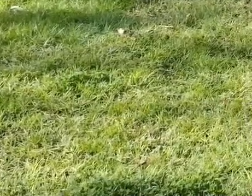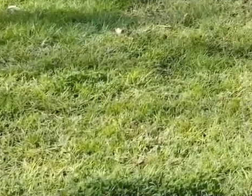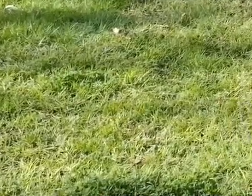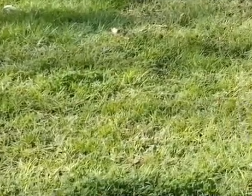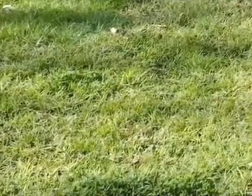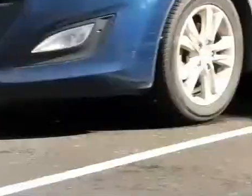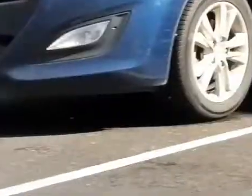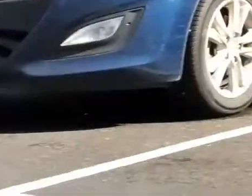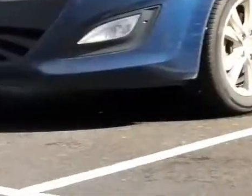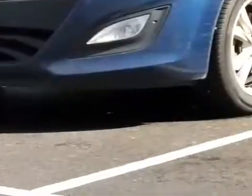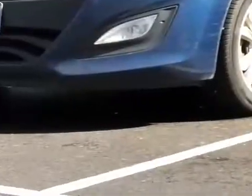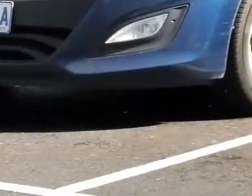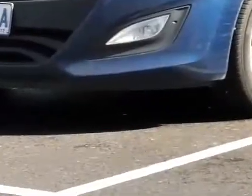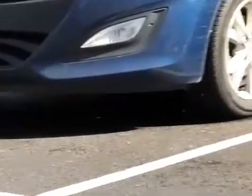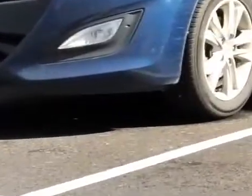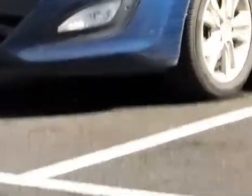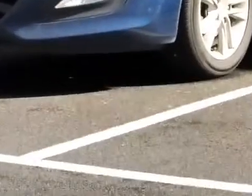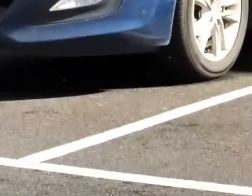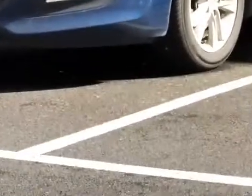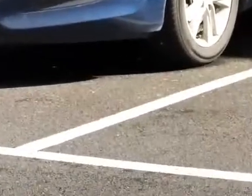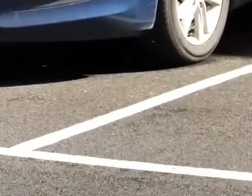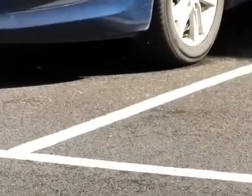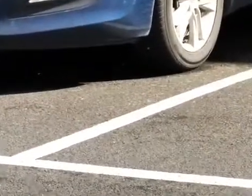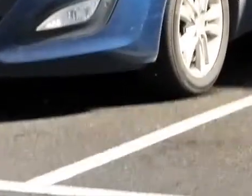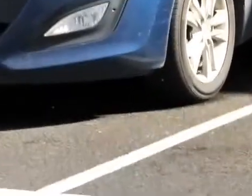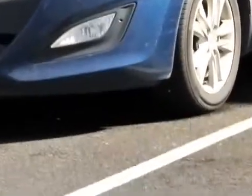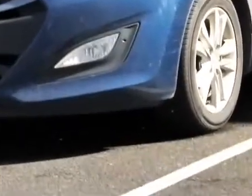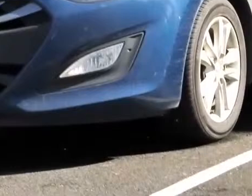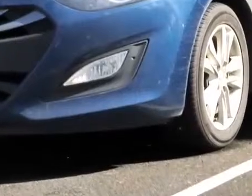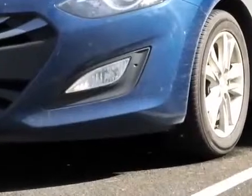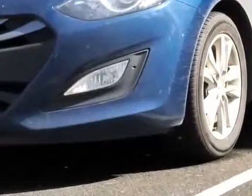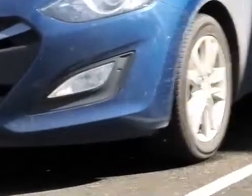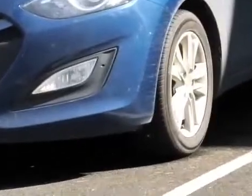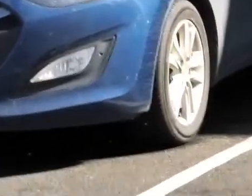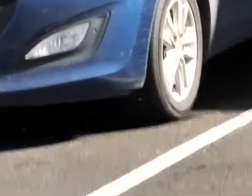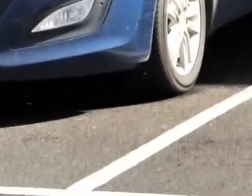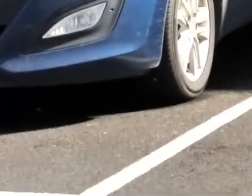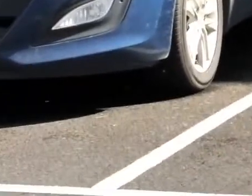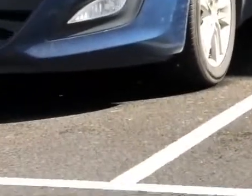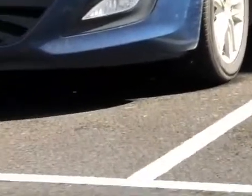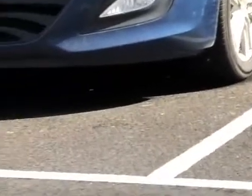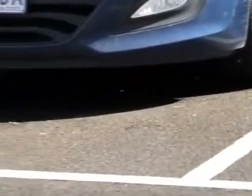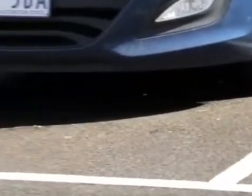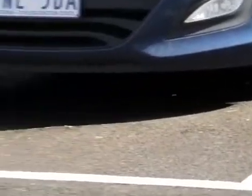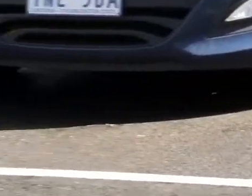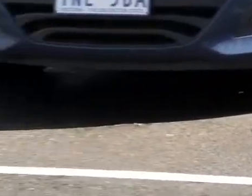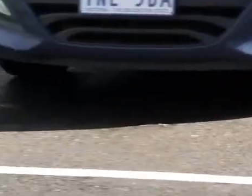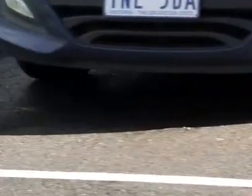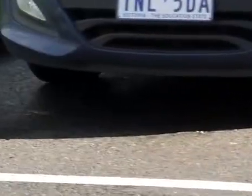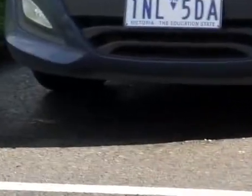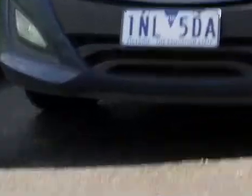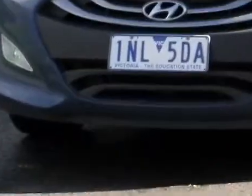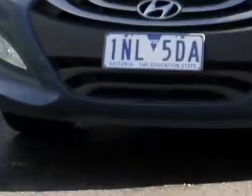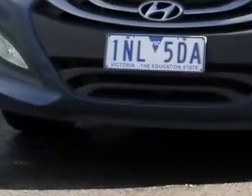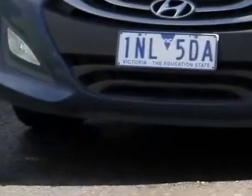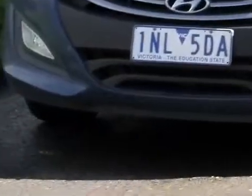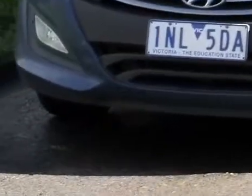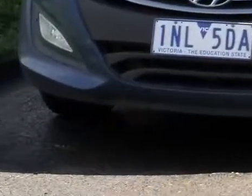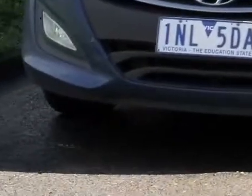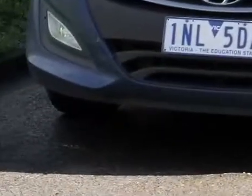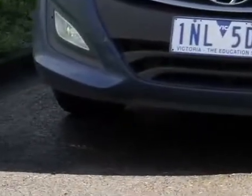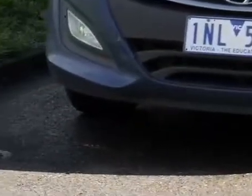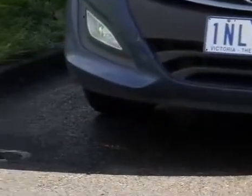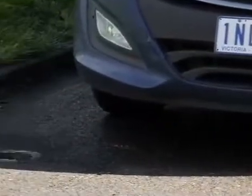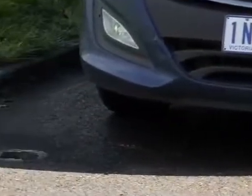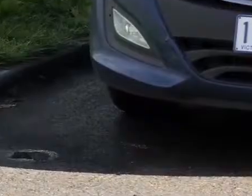more deaths. No, there's every day. And it makes me wonder, if I go out, am I going to be